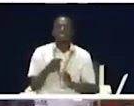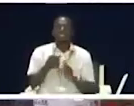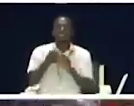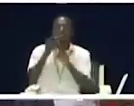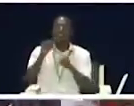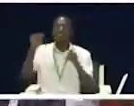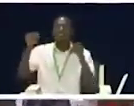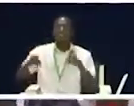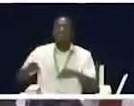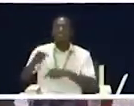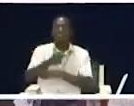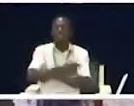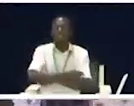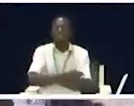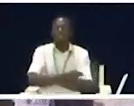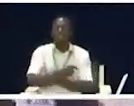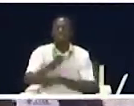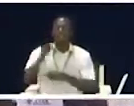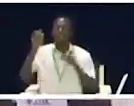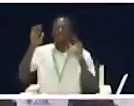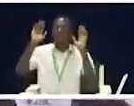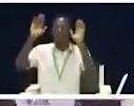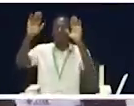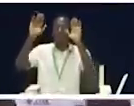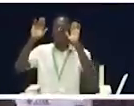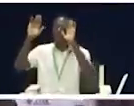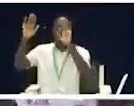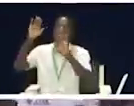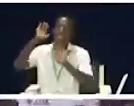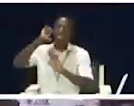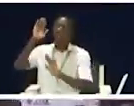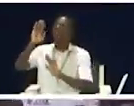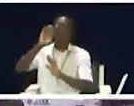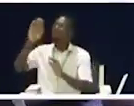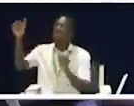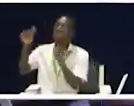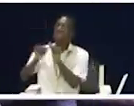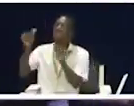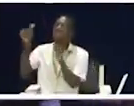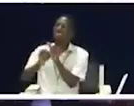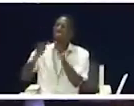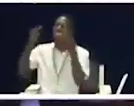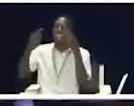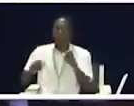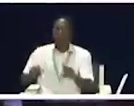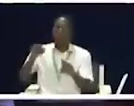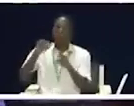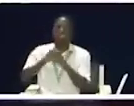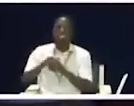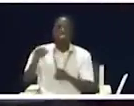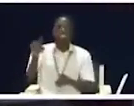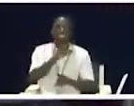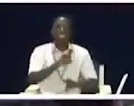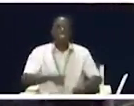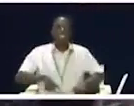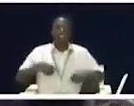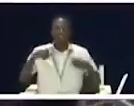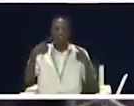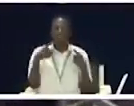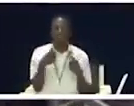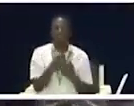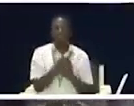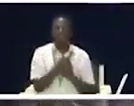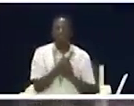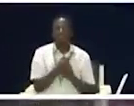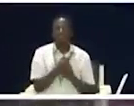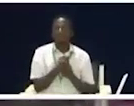today, wonders will be an everyday event in your life. Can we take the next 30 seconds